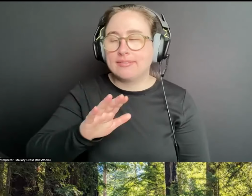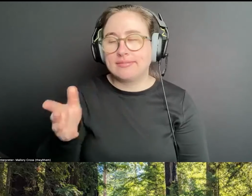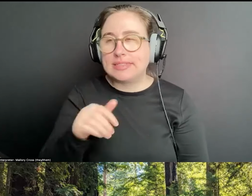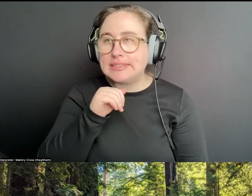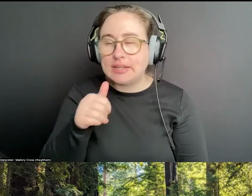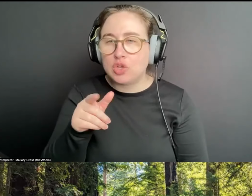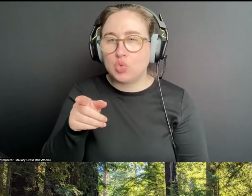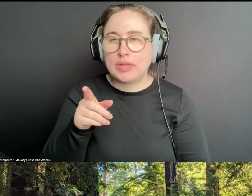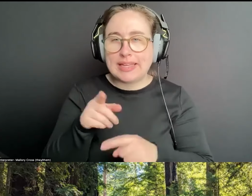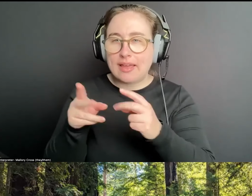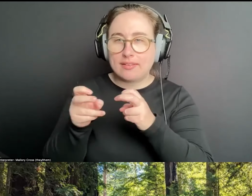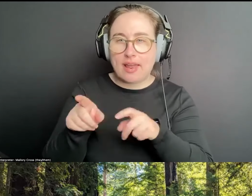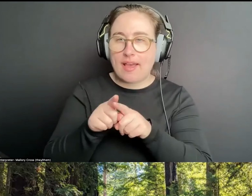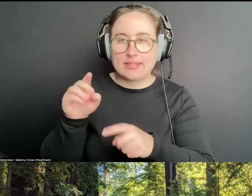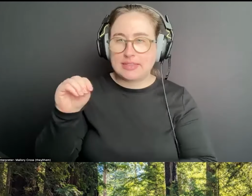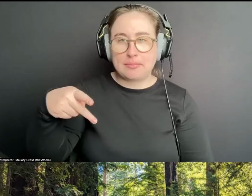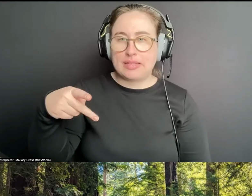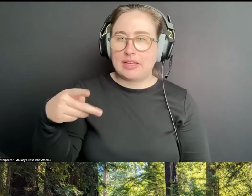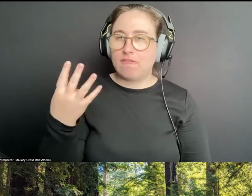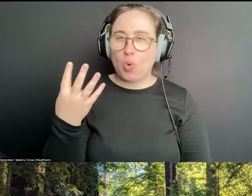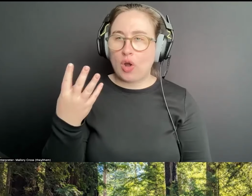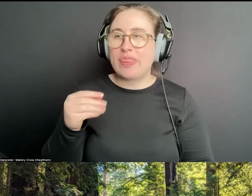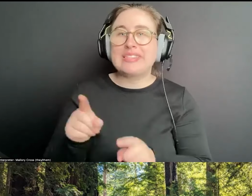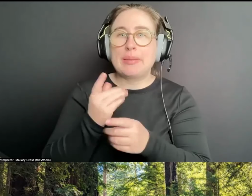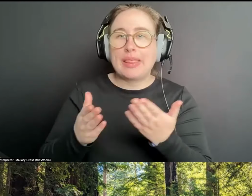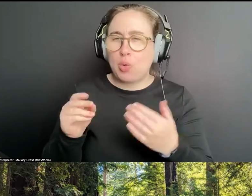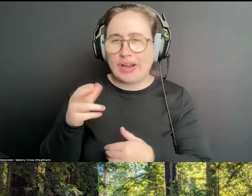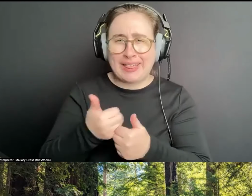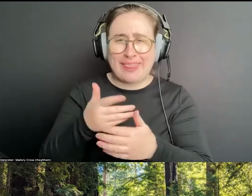MP4 file maybe, or anything higher than that.